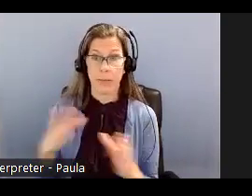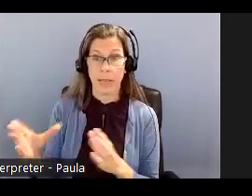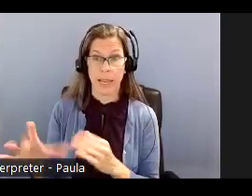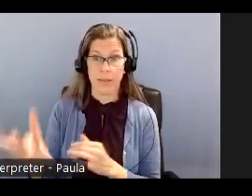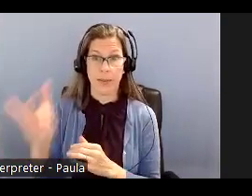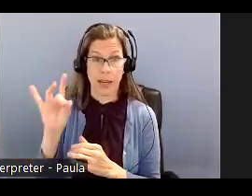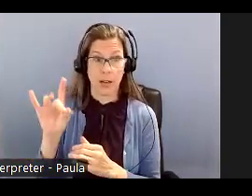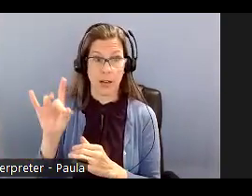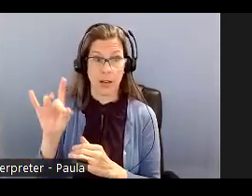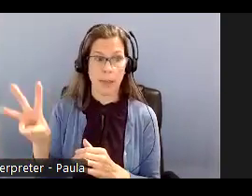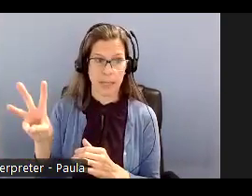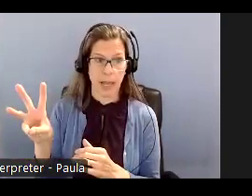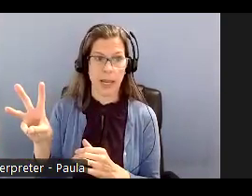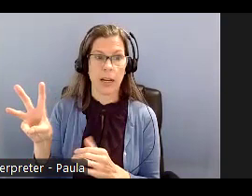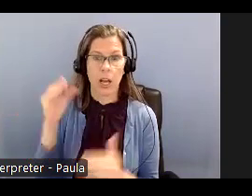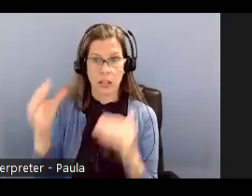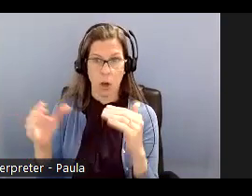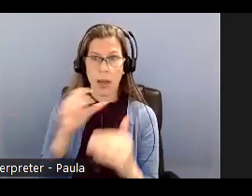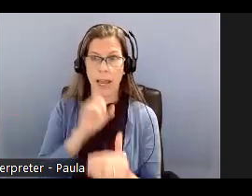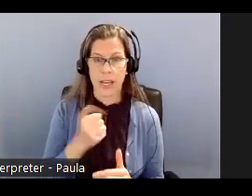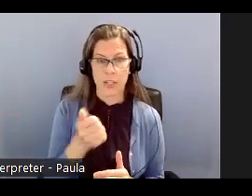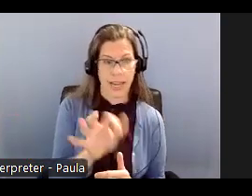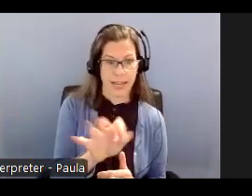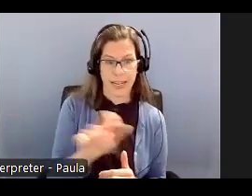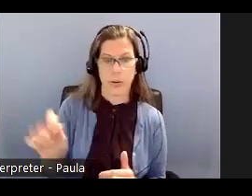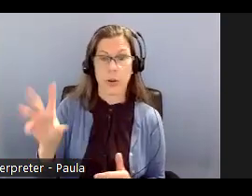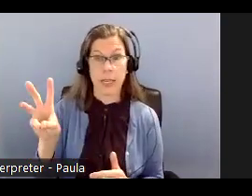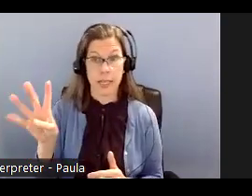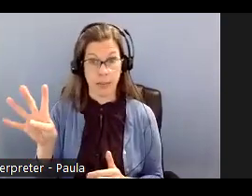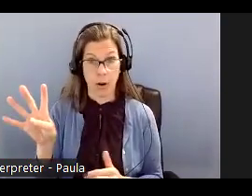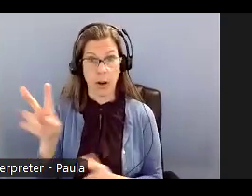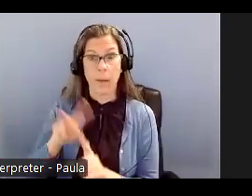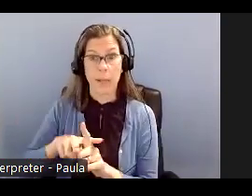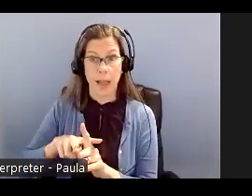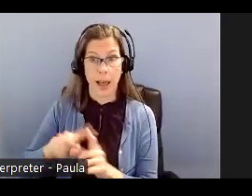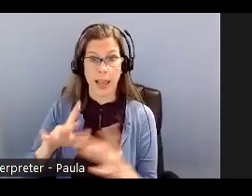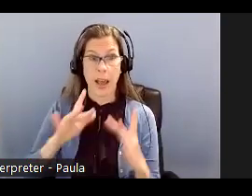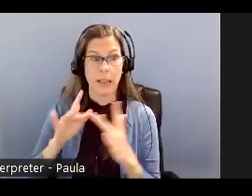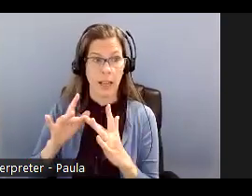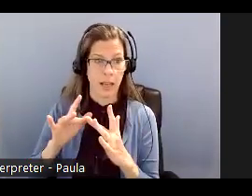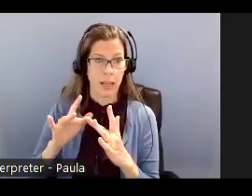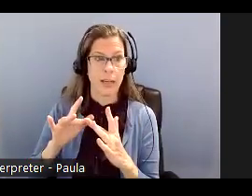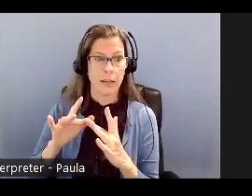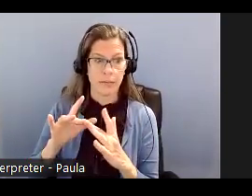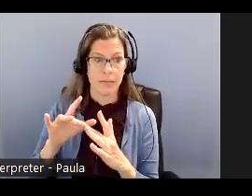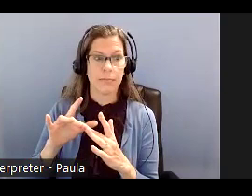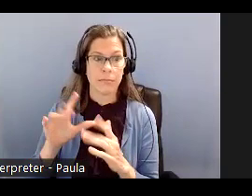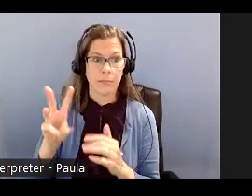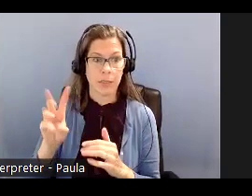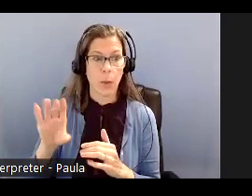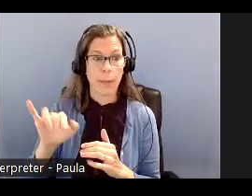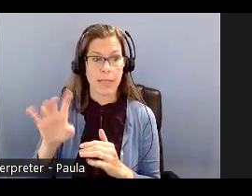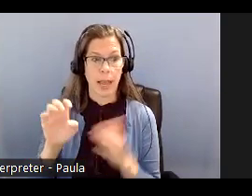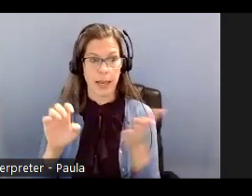the adults ages 19 through 64. And they can apply online going to whyhealthplanfinder.org. They